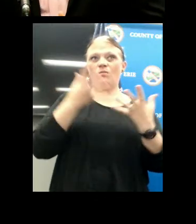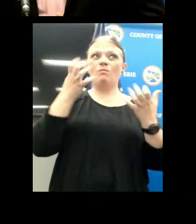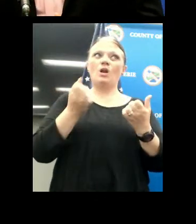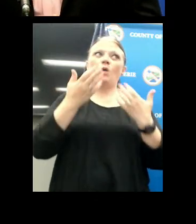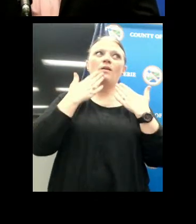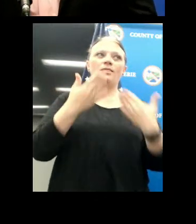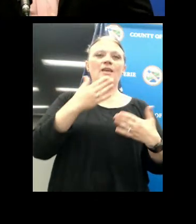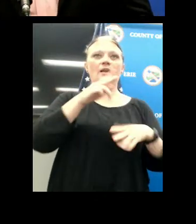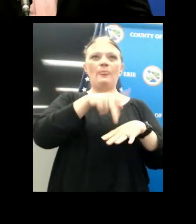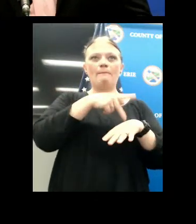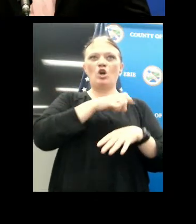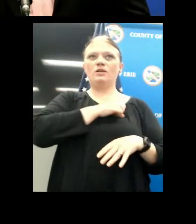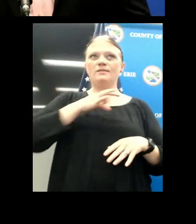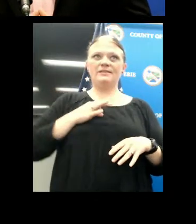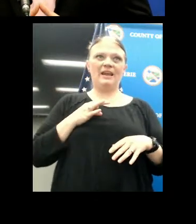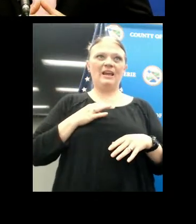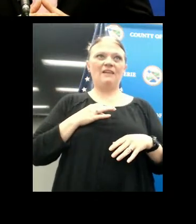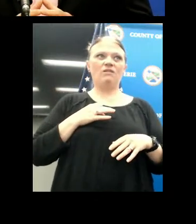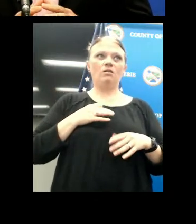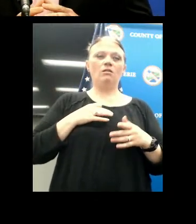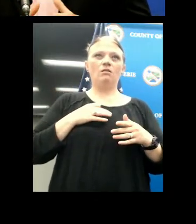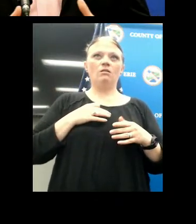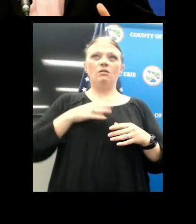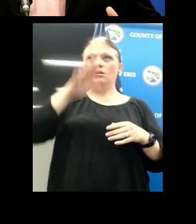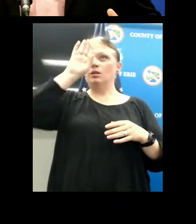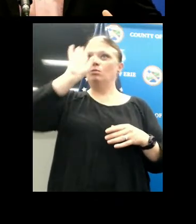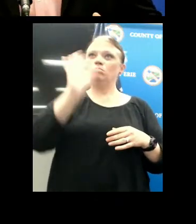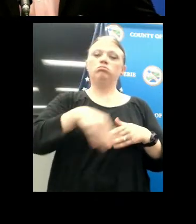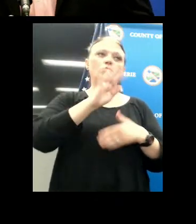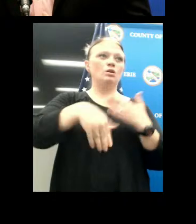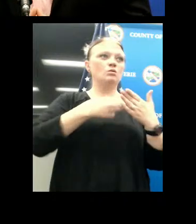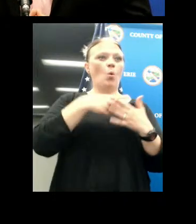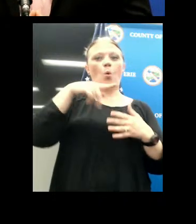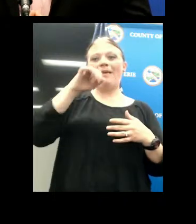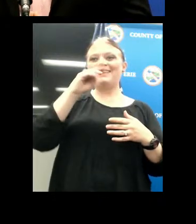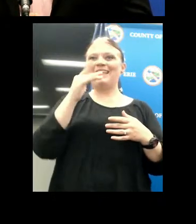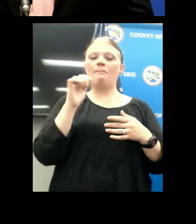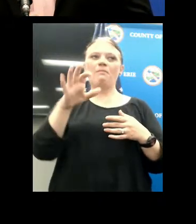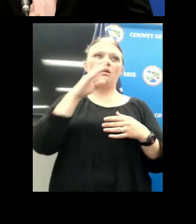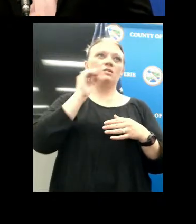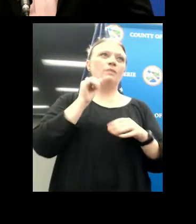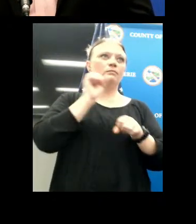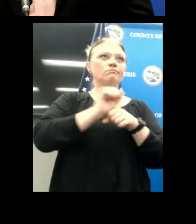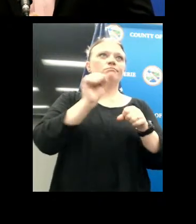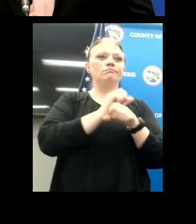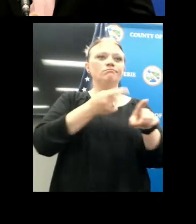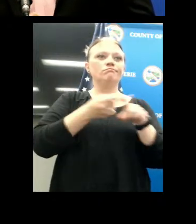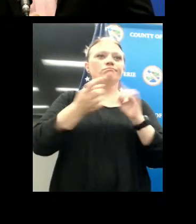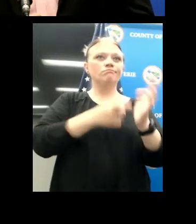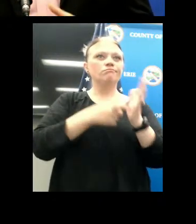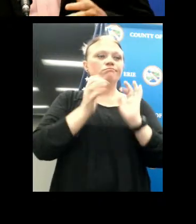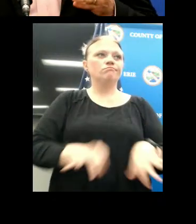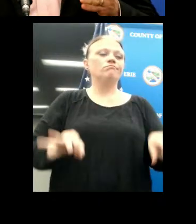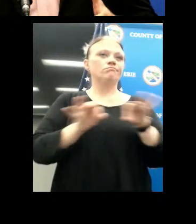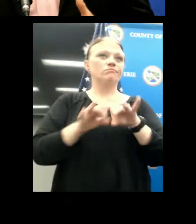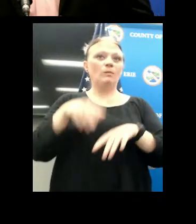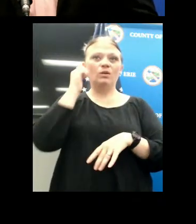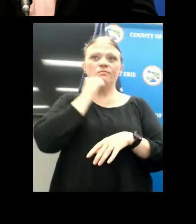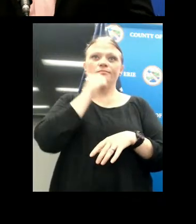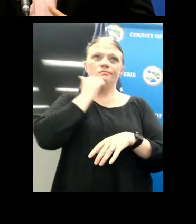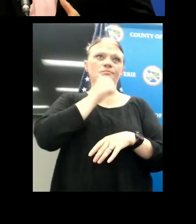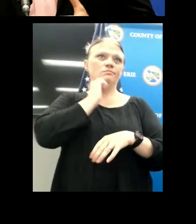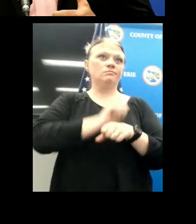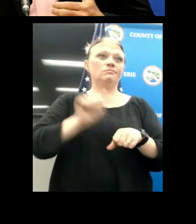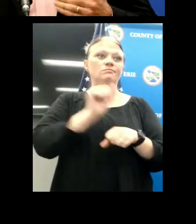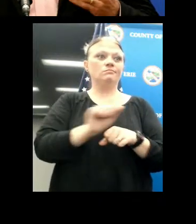our park staff. Our park staff throughout this whole entire pandemic have been in the field, are essential personnel, and have been coming to work daily